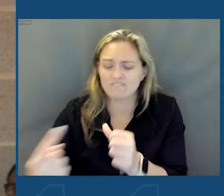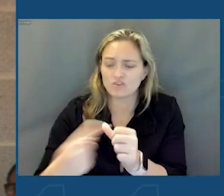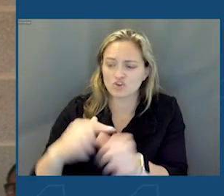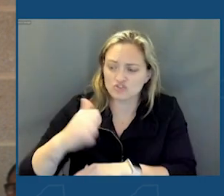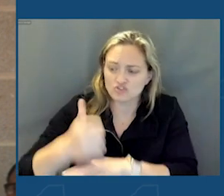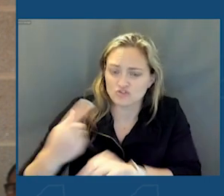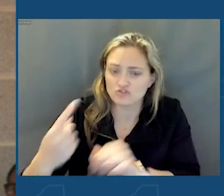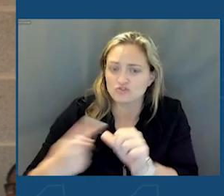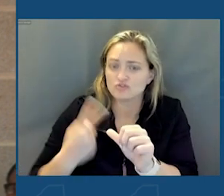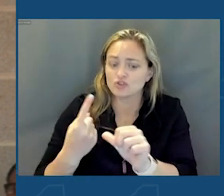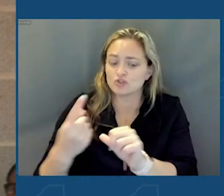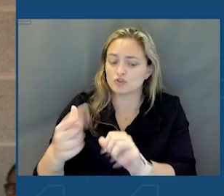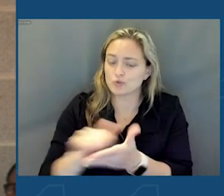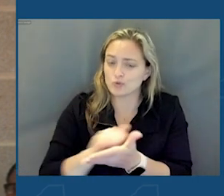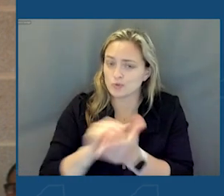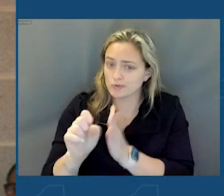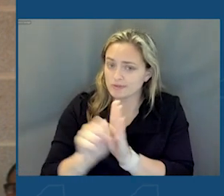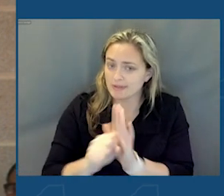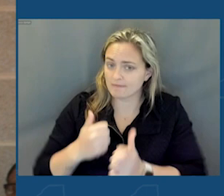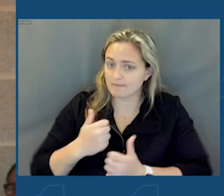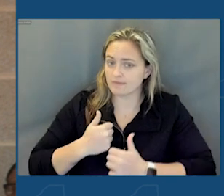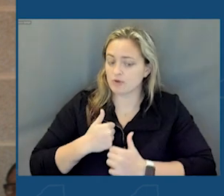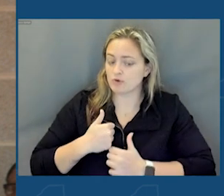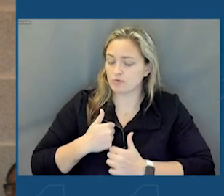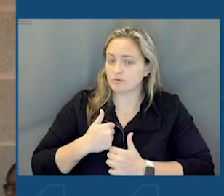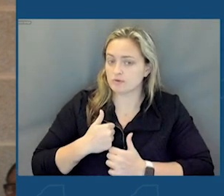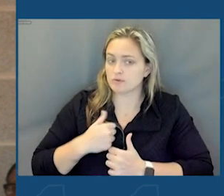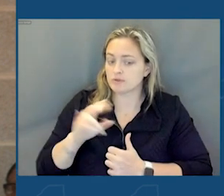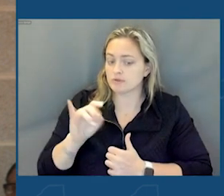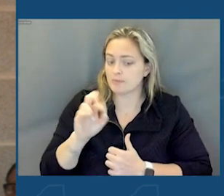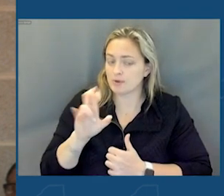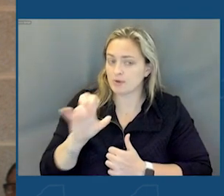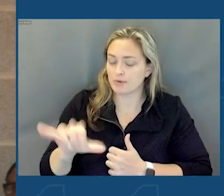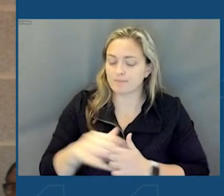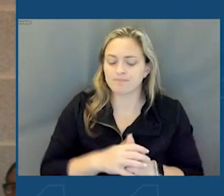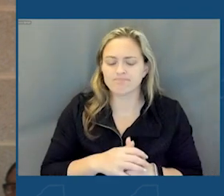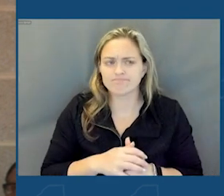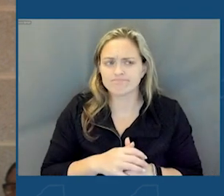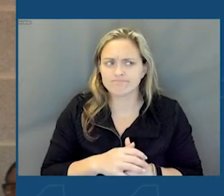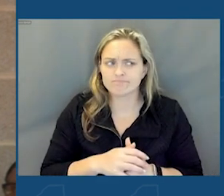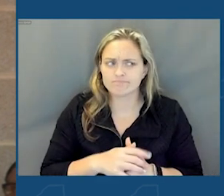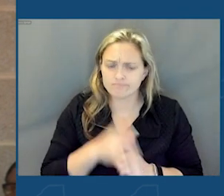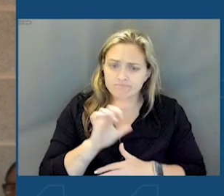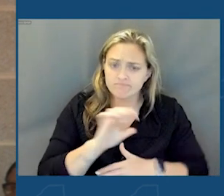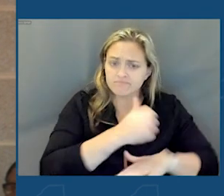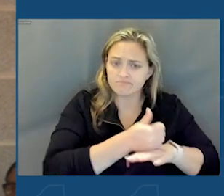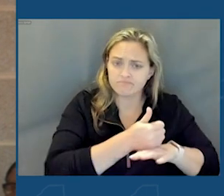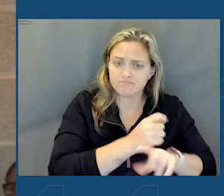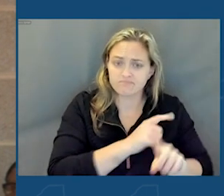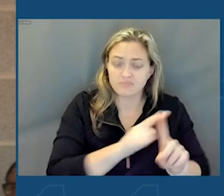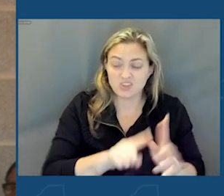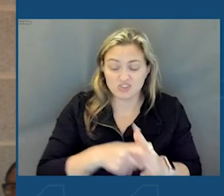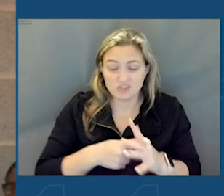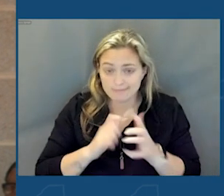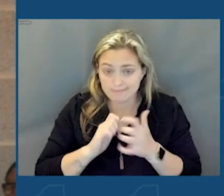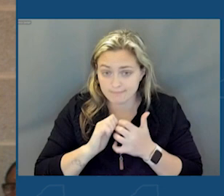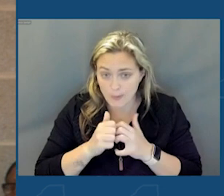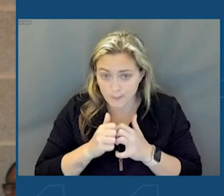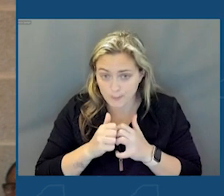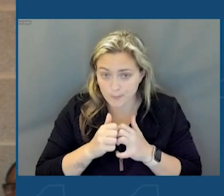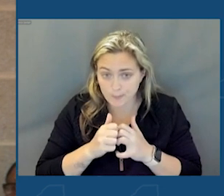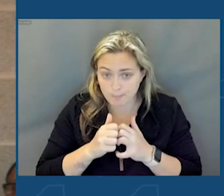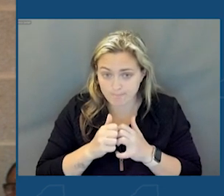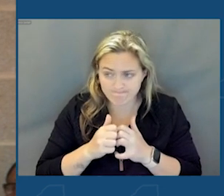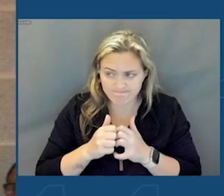State Veterans Cemetery. It's culminated, but began just a few